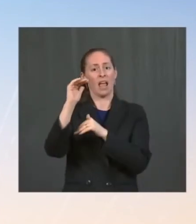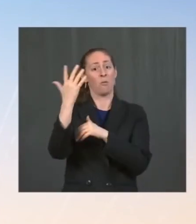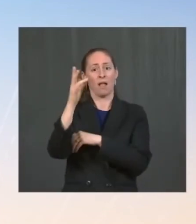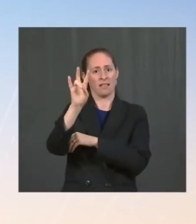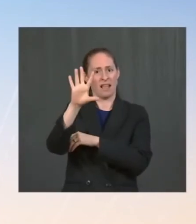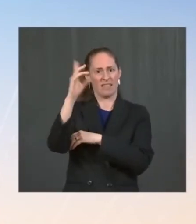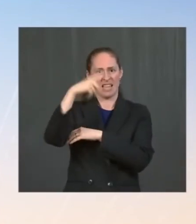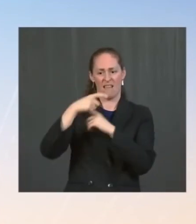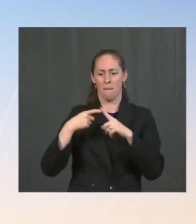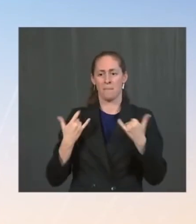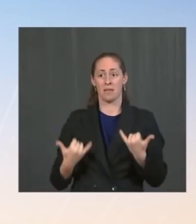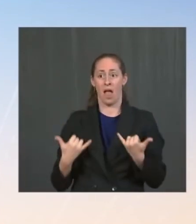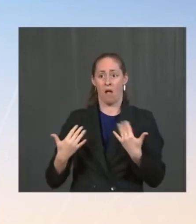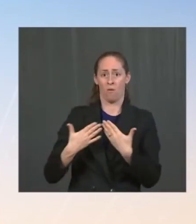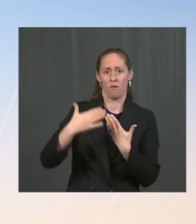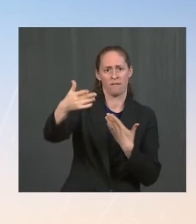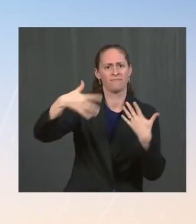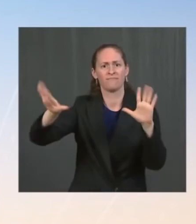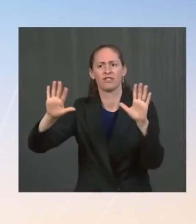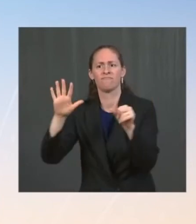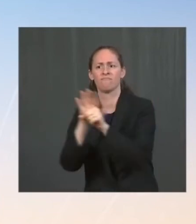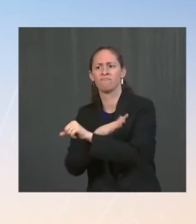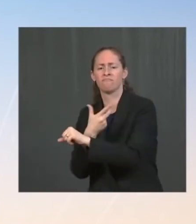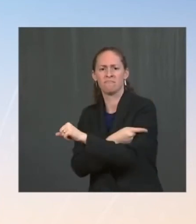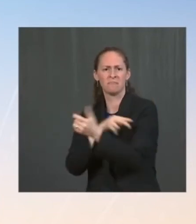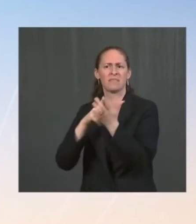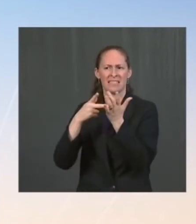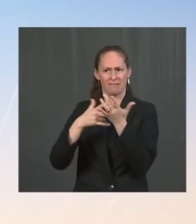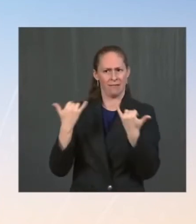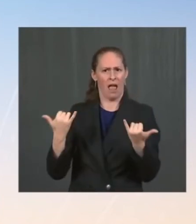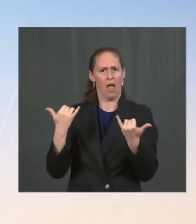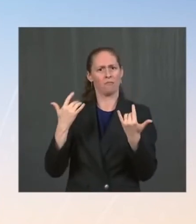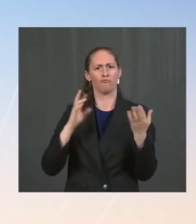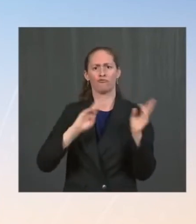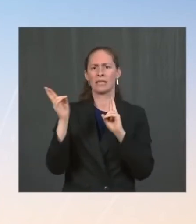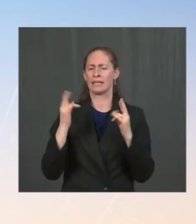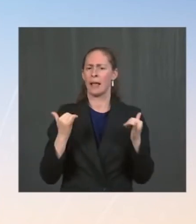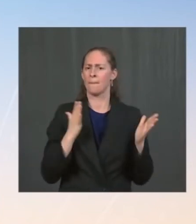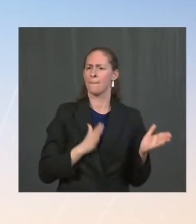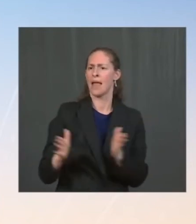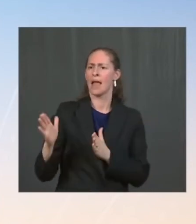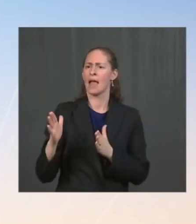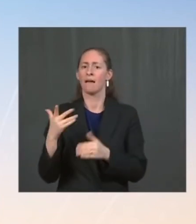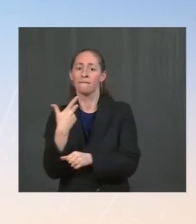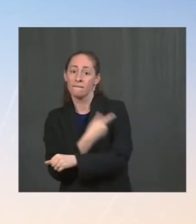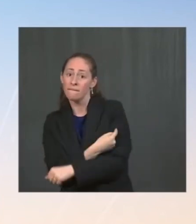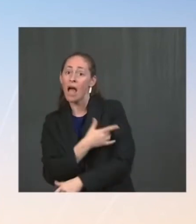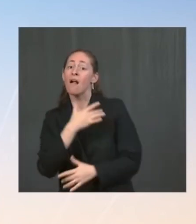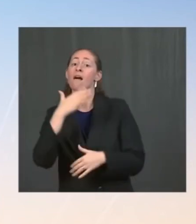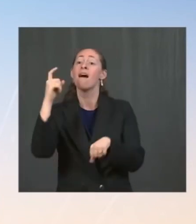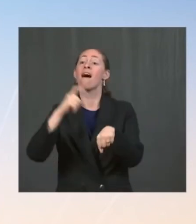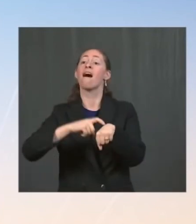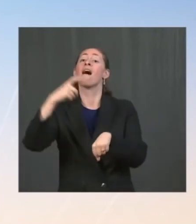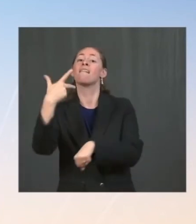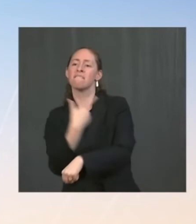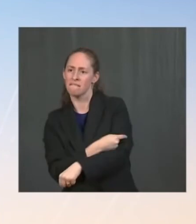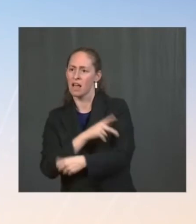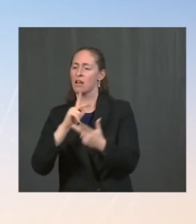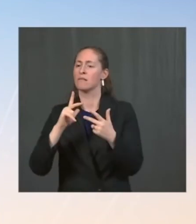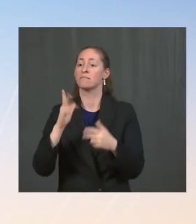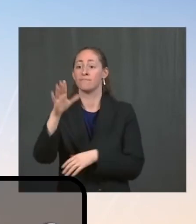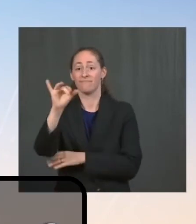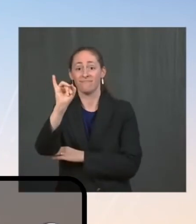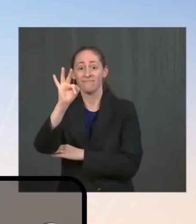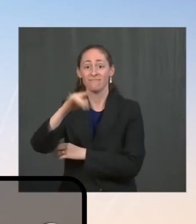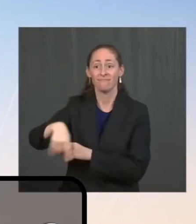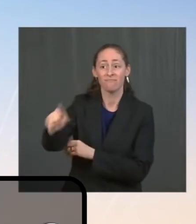enough time, in our view, to start and complete their vaccination series. If a federal worker fails to comply, they will go through the standard HR